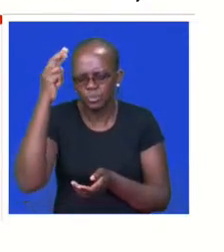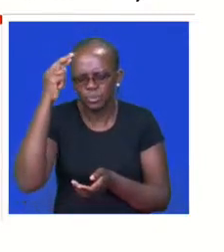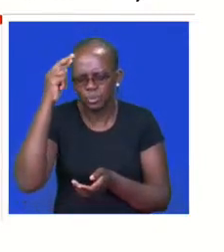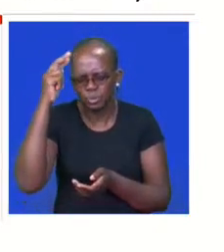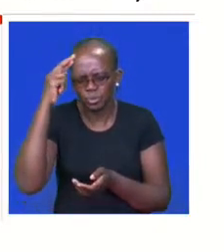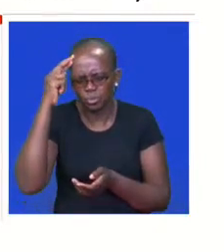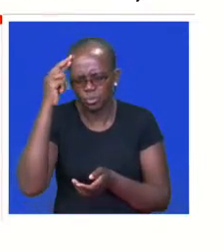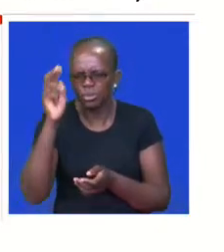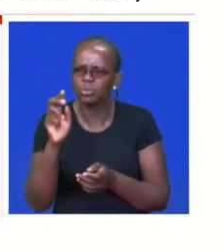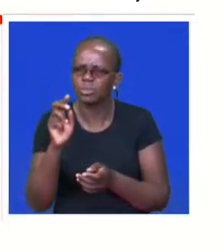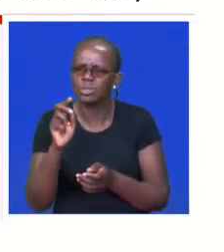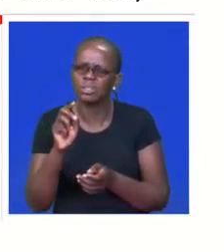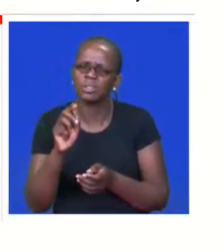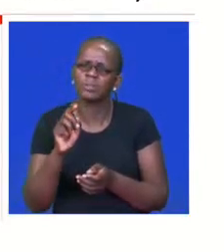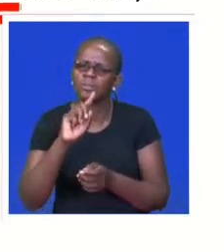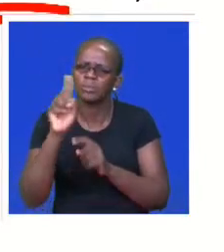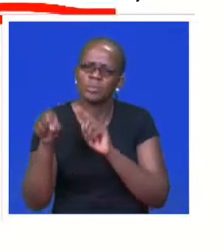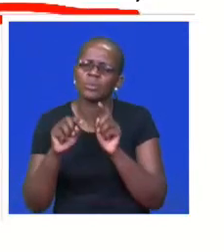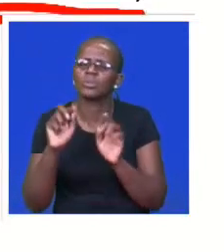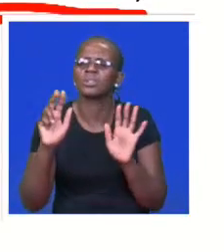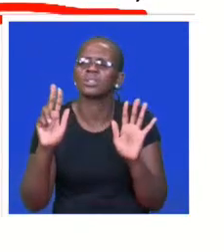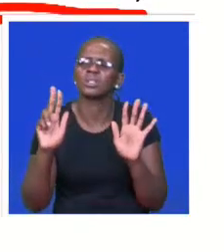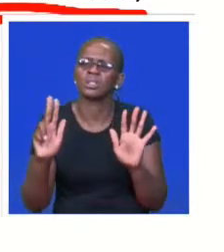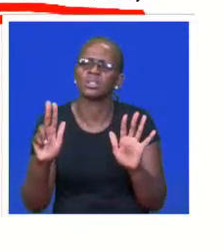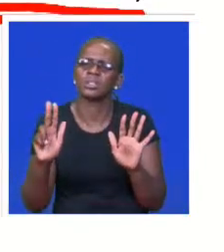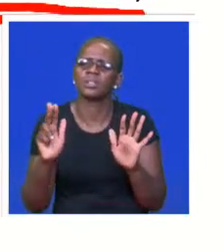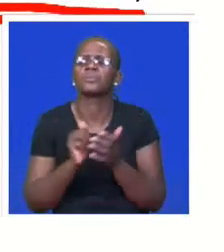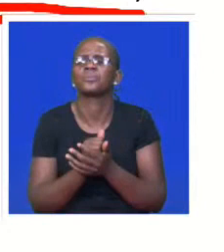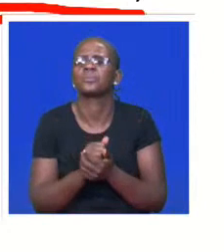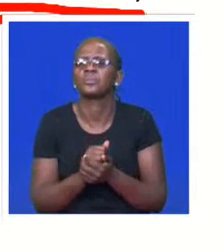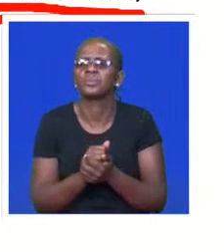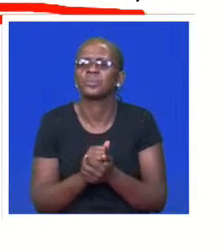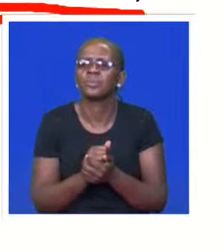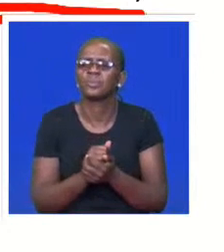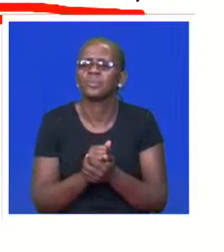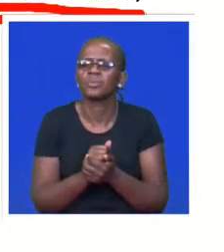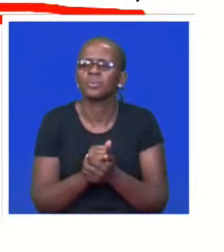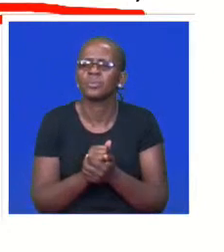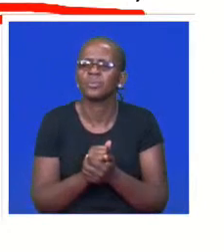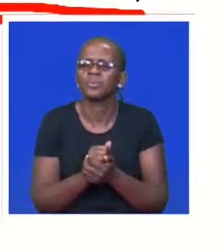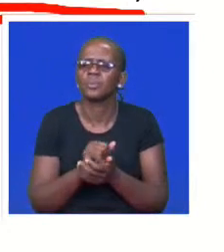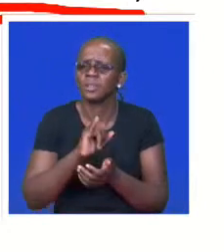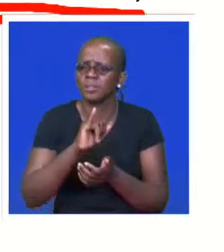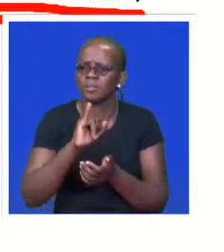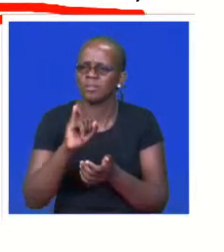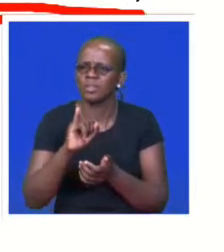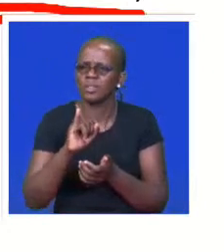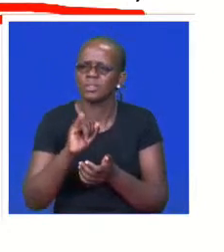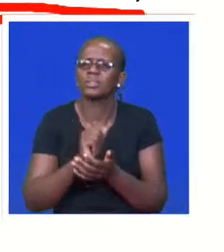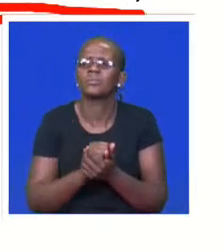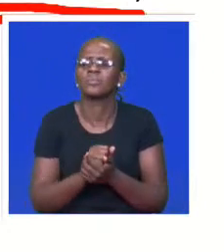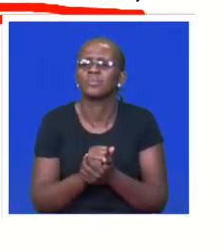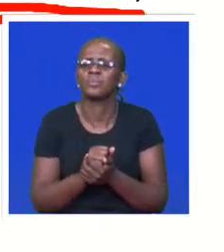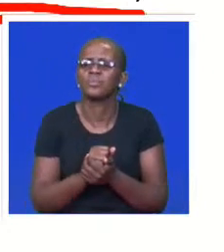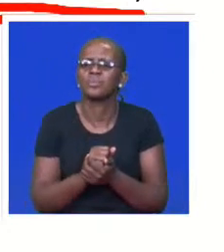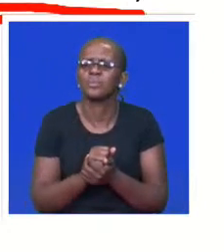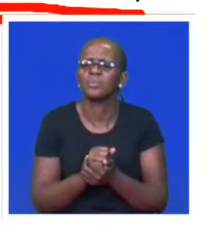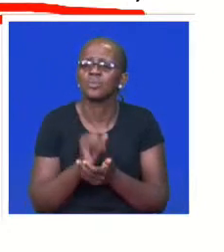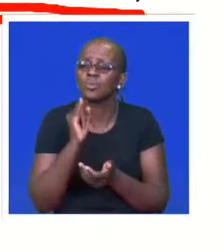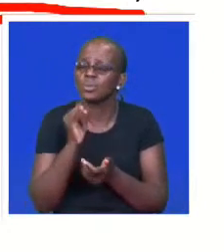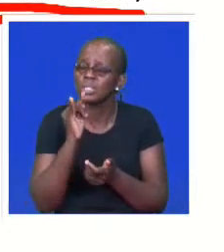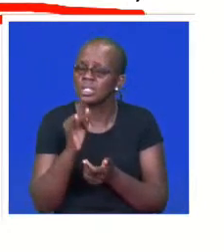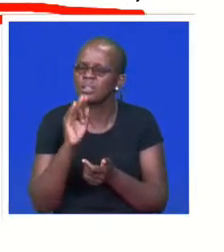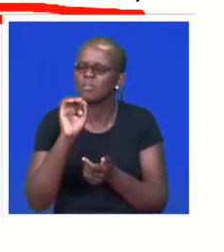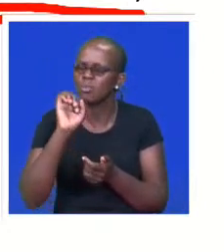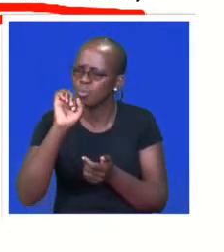phases. You need to answer this question first, and then the why at the end. If you're a Little Mouse, were